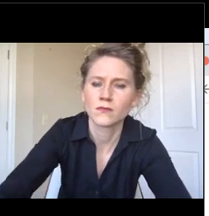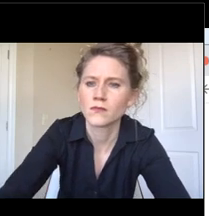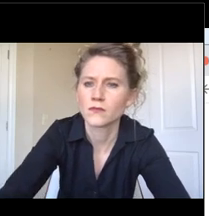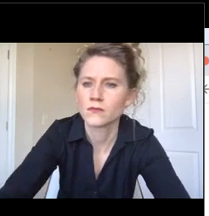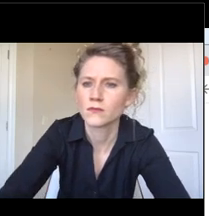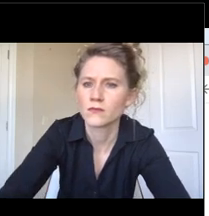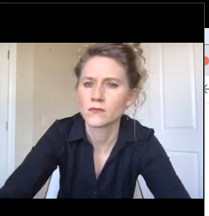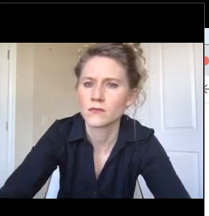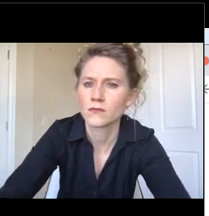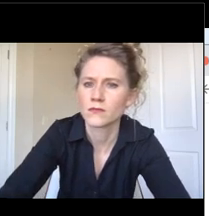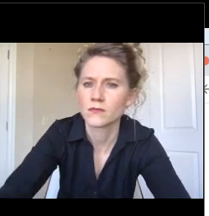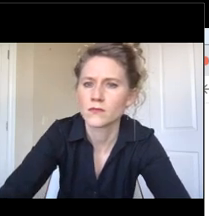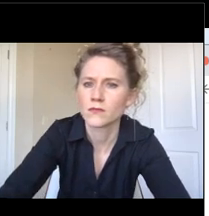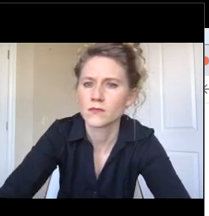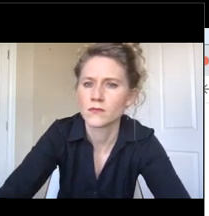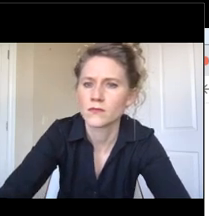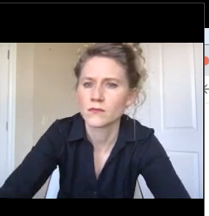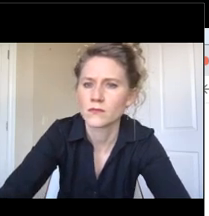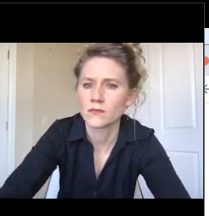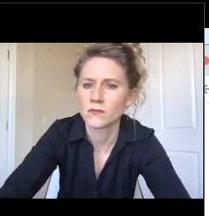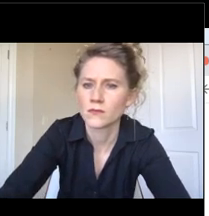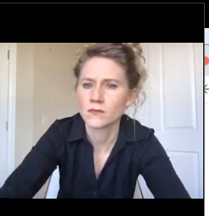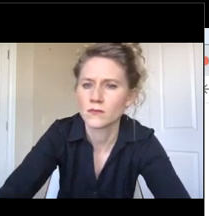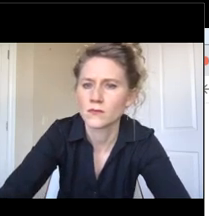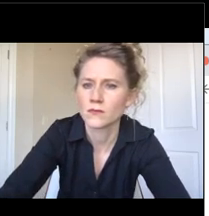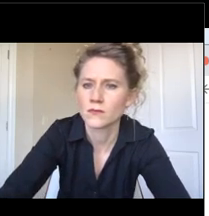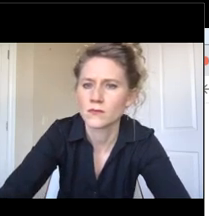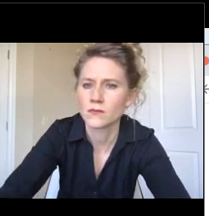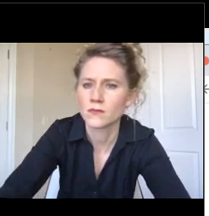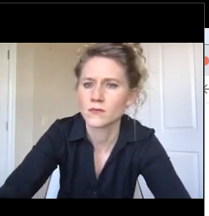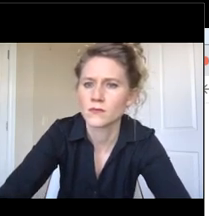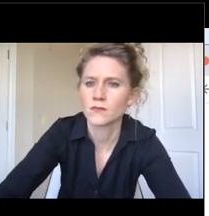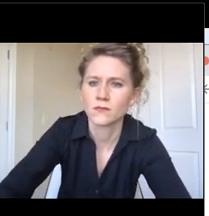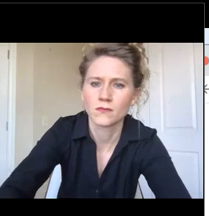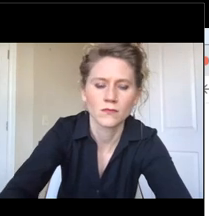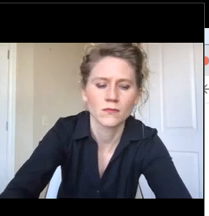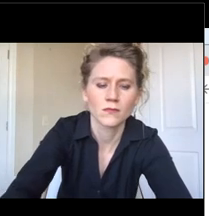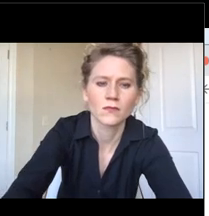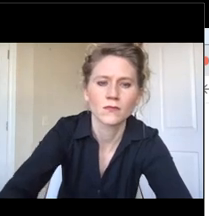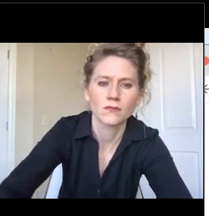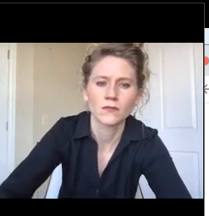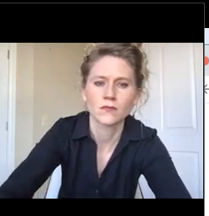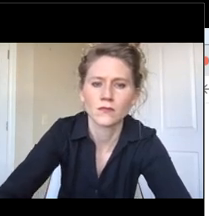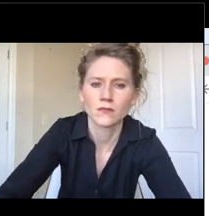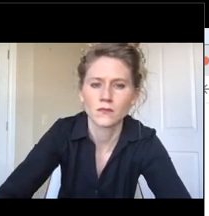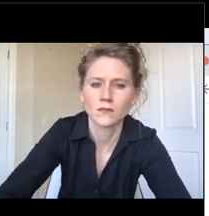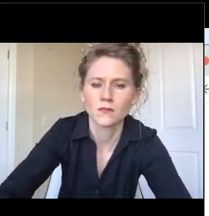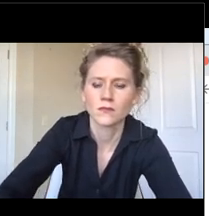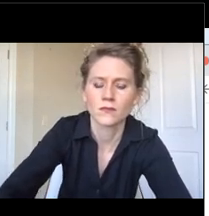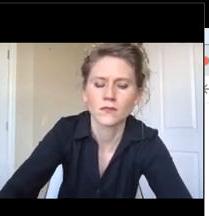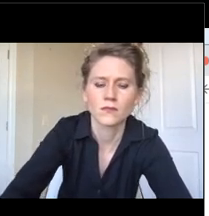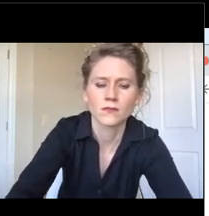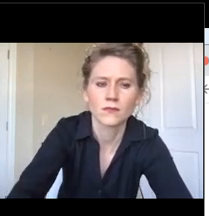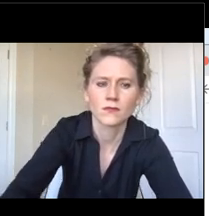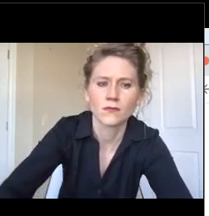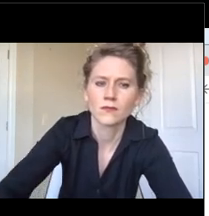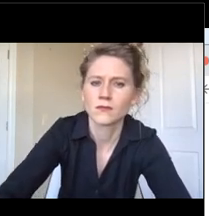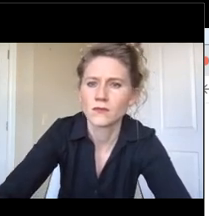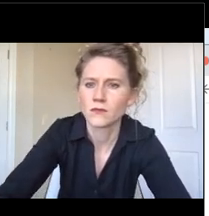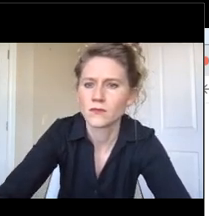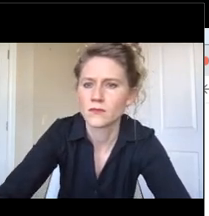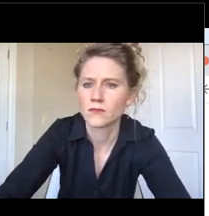And we know that it's a local road, urban. It was a residential street. Yep. And a bituminous surface treatment. As you can see,